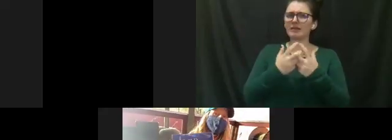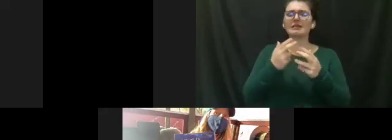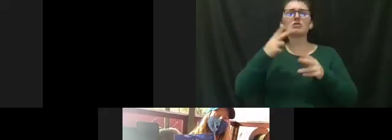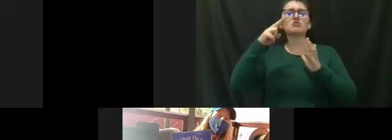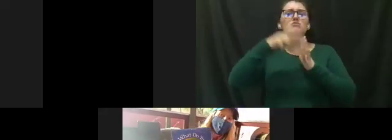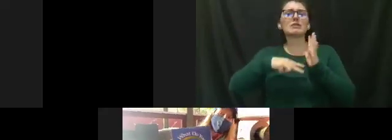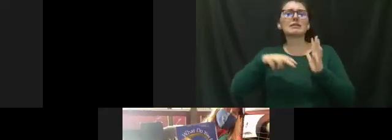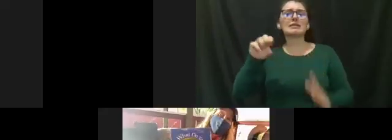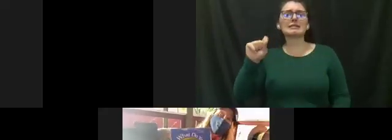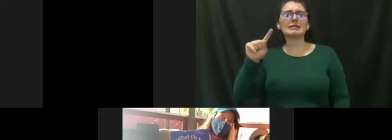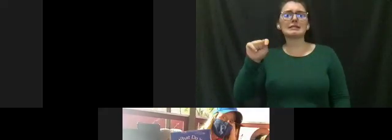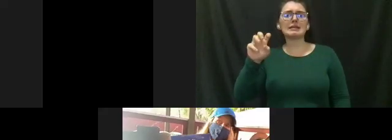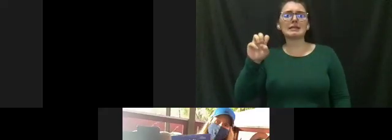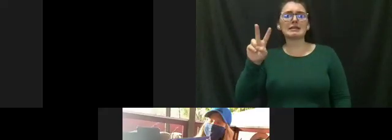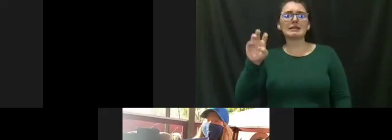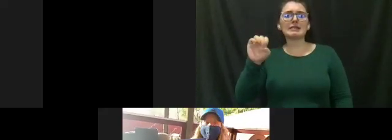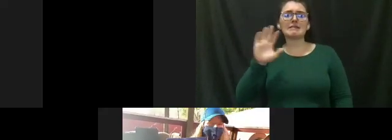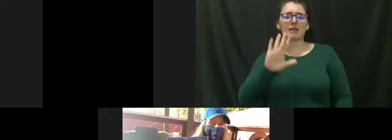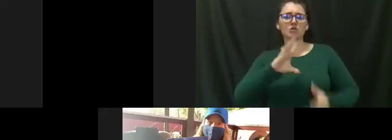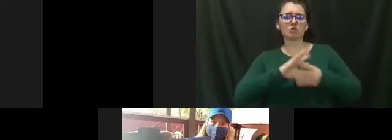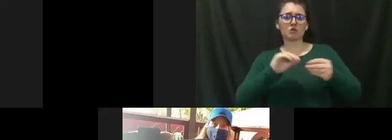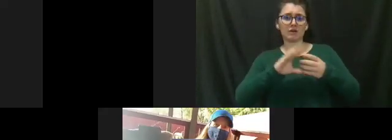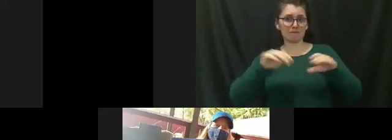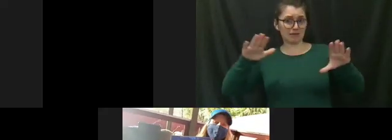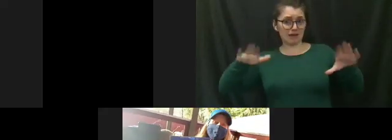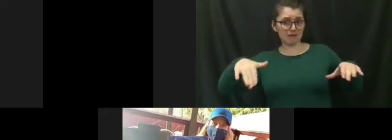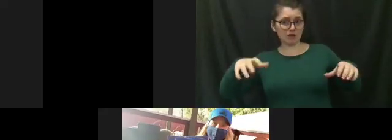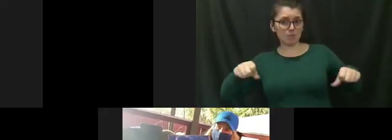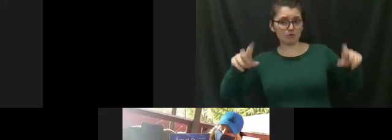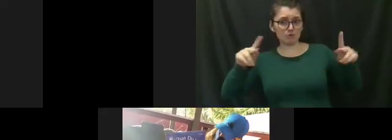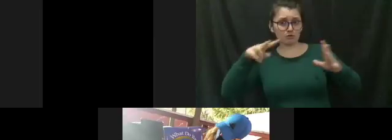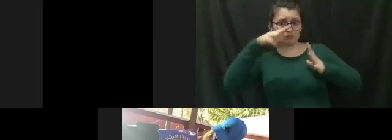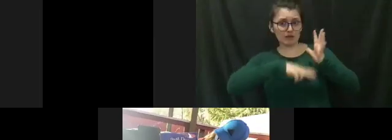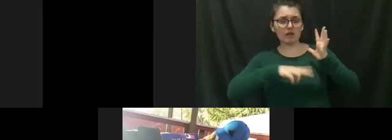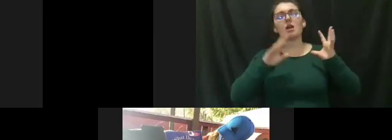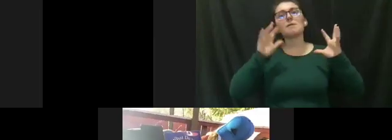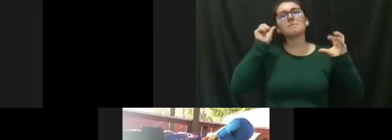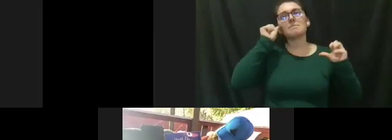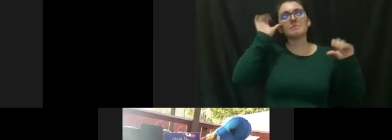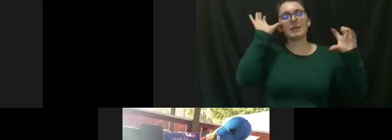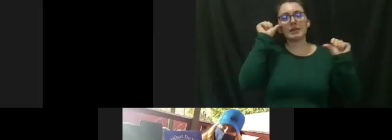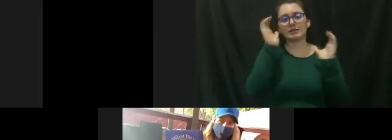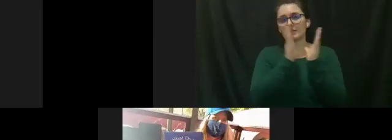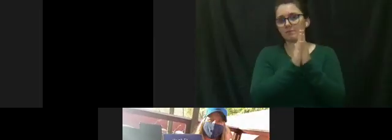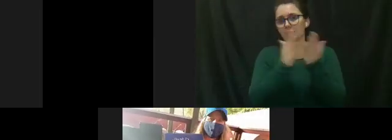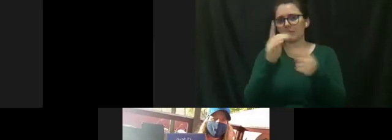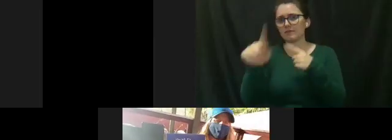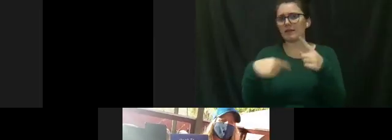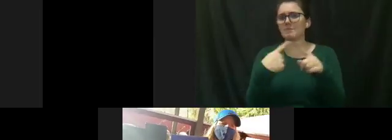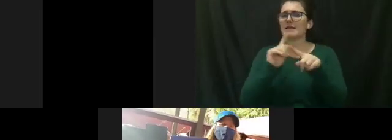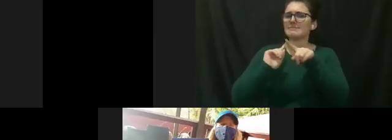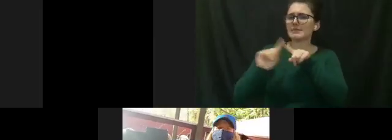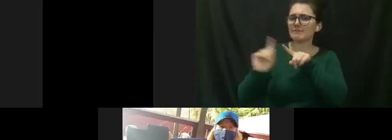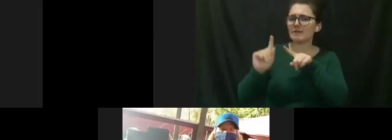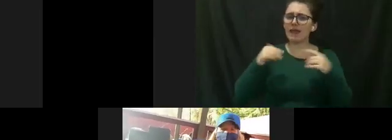books are awesome. If you haven't read any of his books, they're amazing books about all kinds of animals, and he